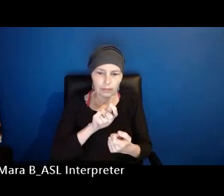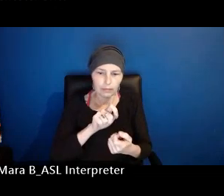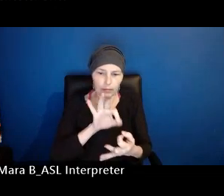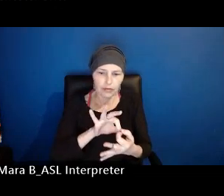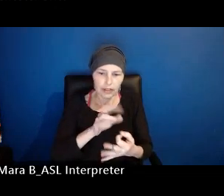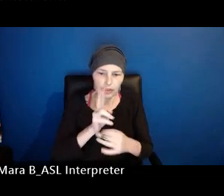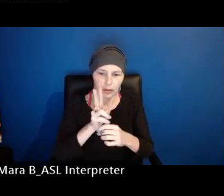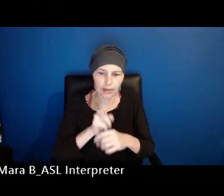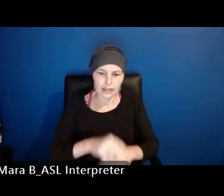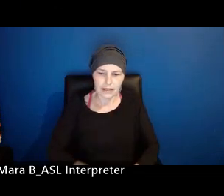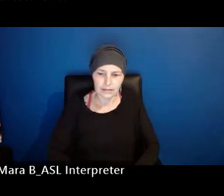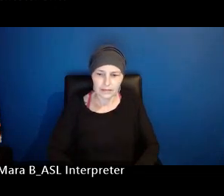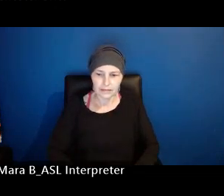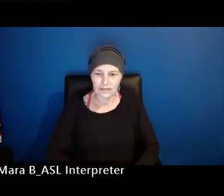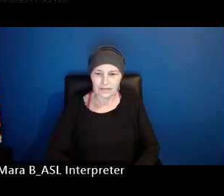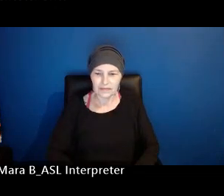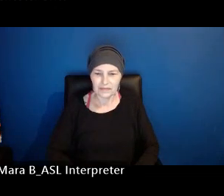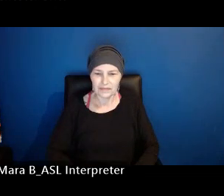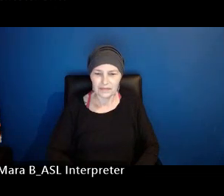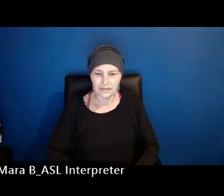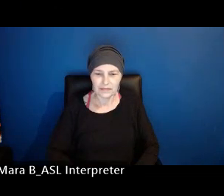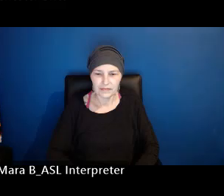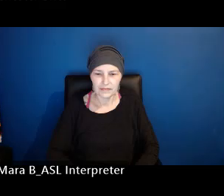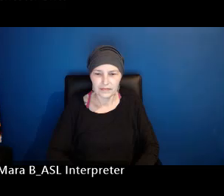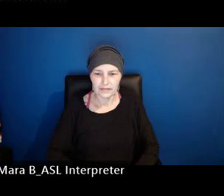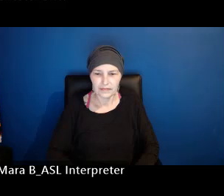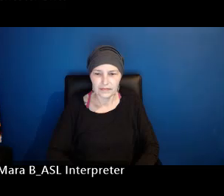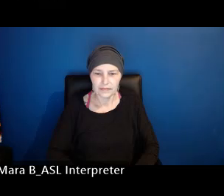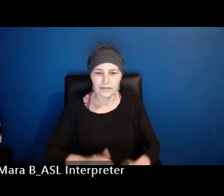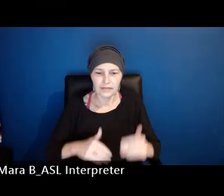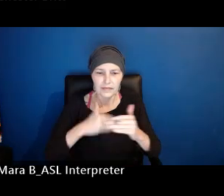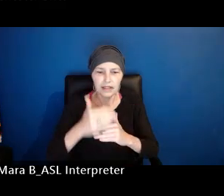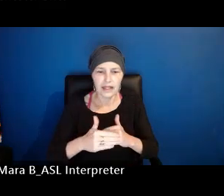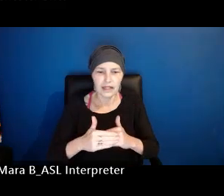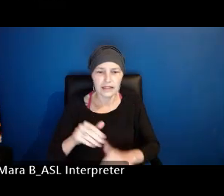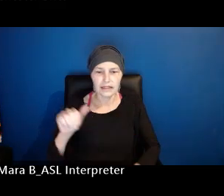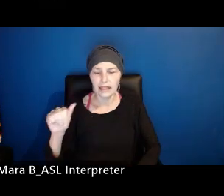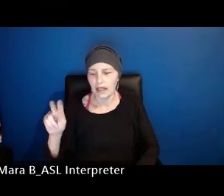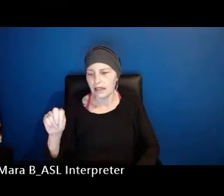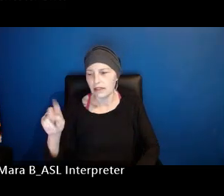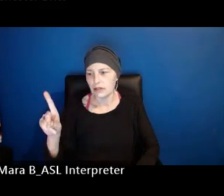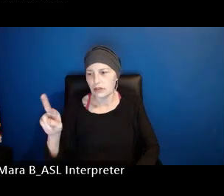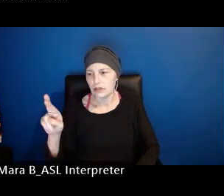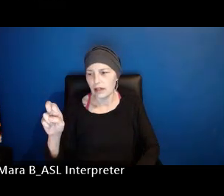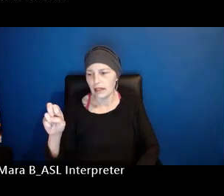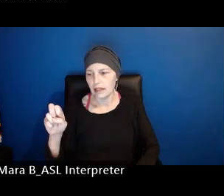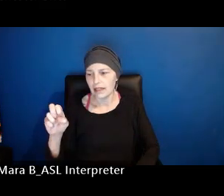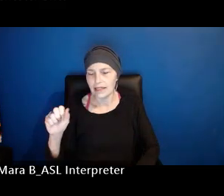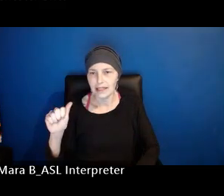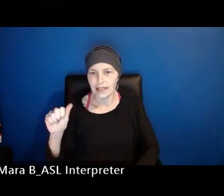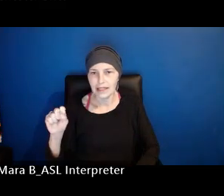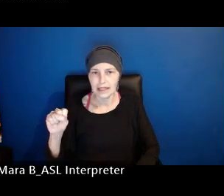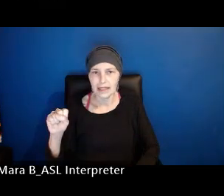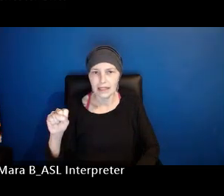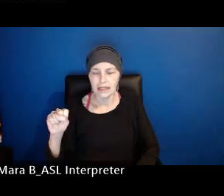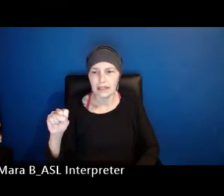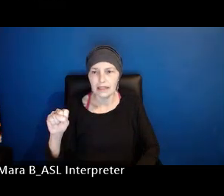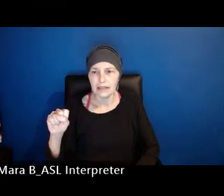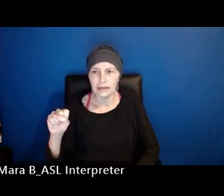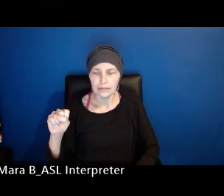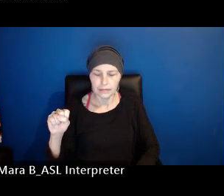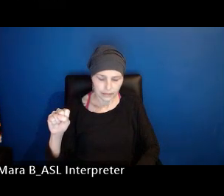the phone, so you didn't see that. Our next speaker is Andreas Kemkes. Andreas, we're going to unmute you, and then you